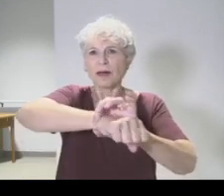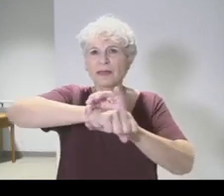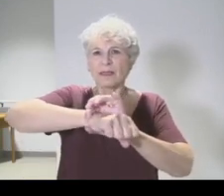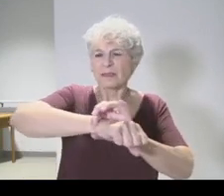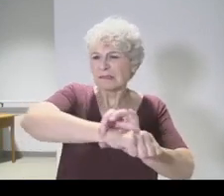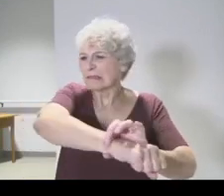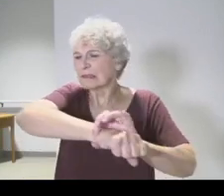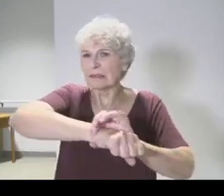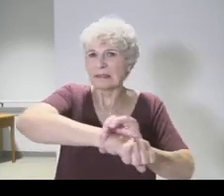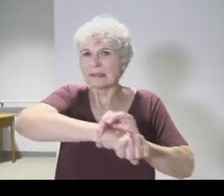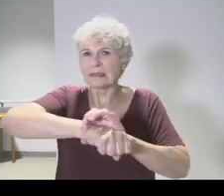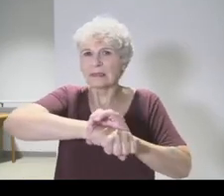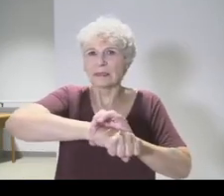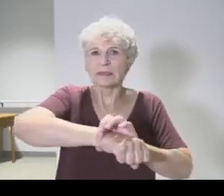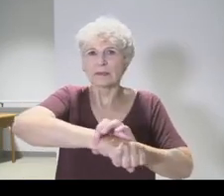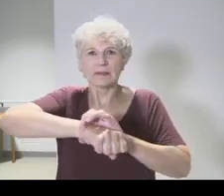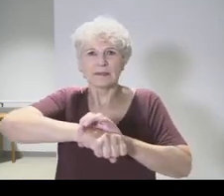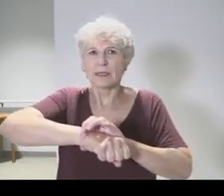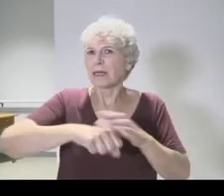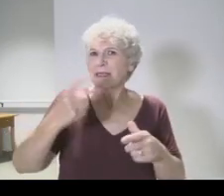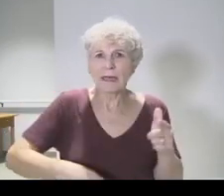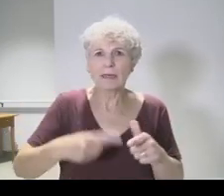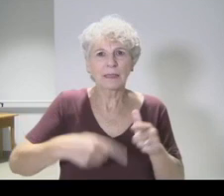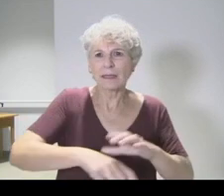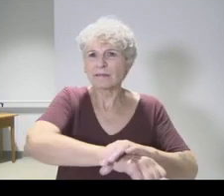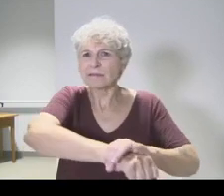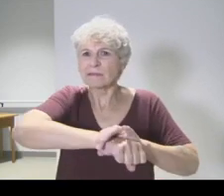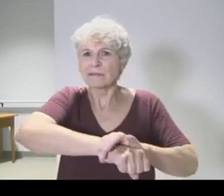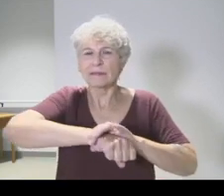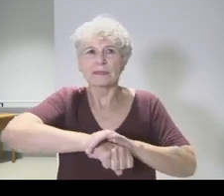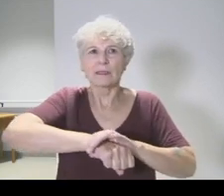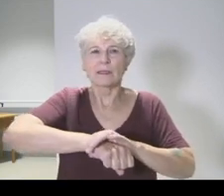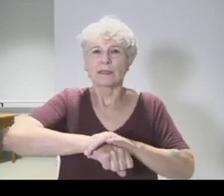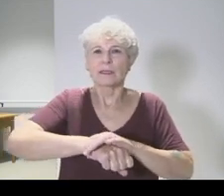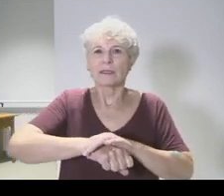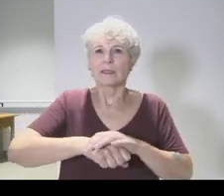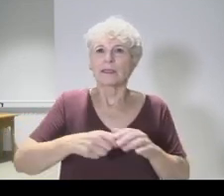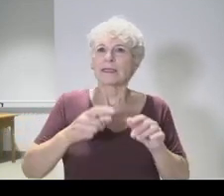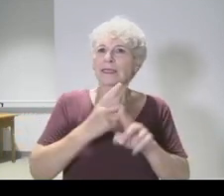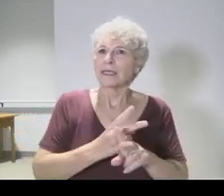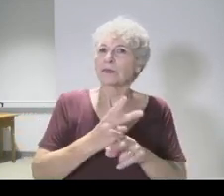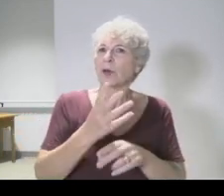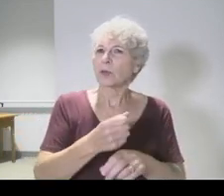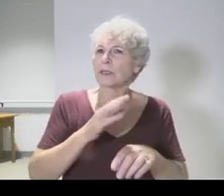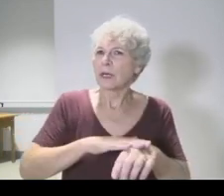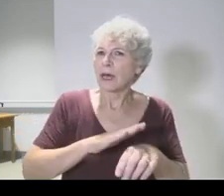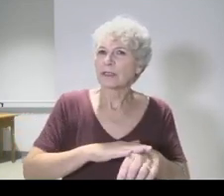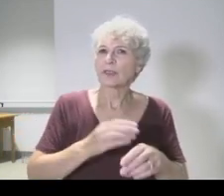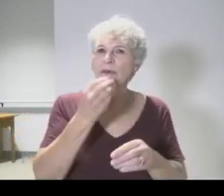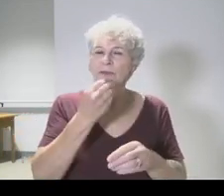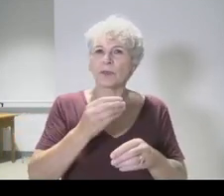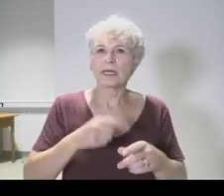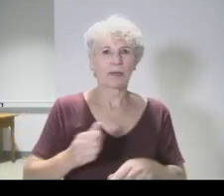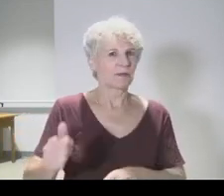his clenched fist to come out of as long as he's holding on to the snack inside. Because he